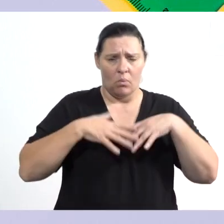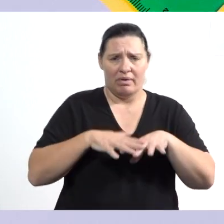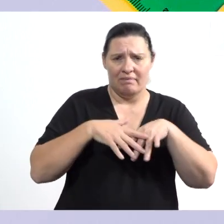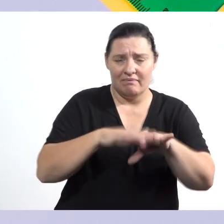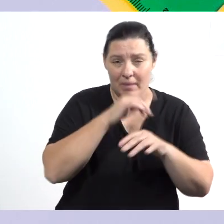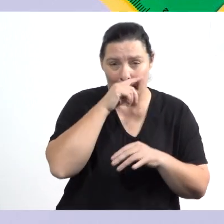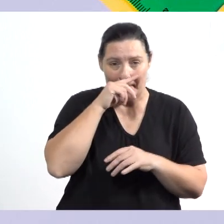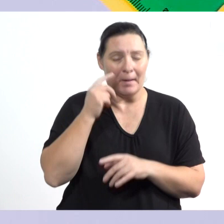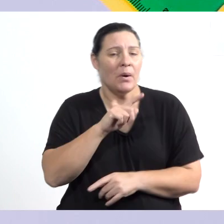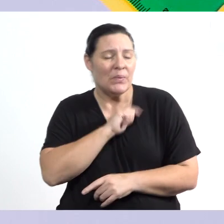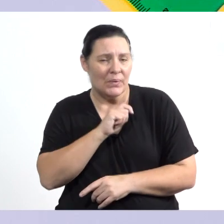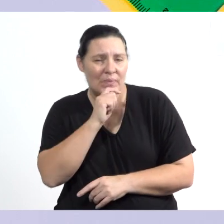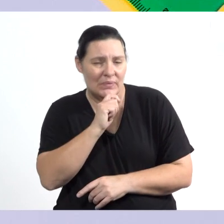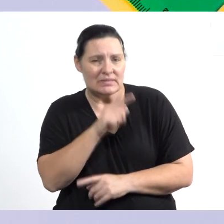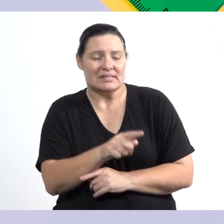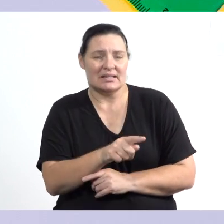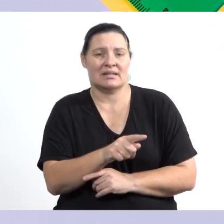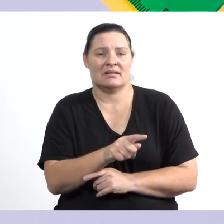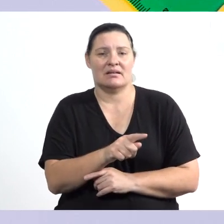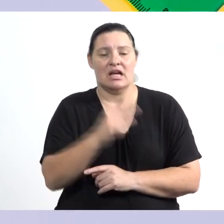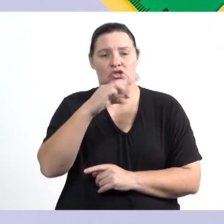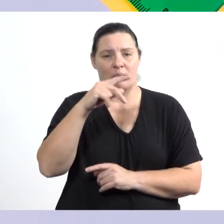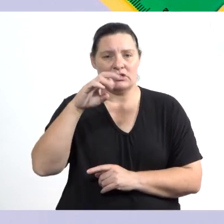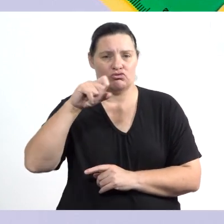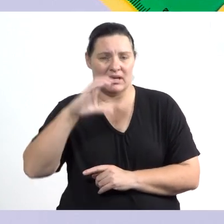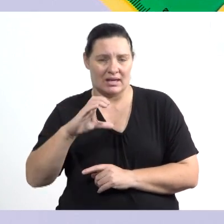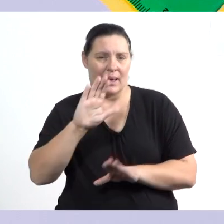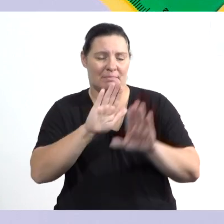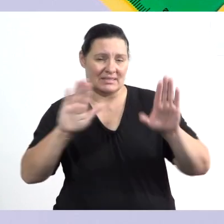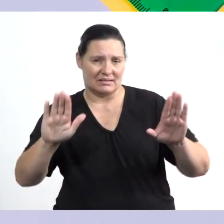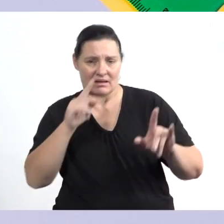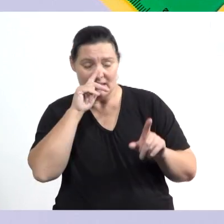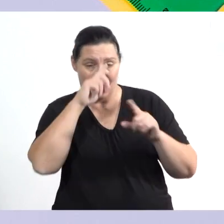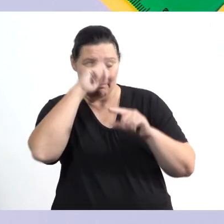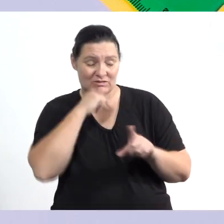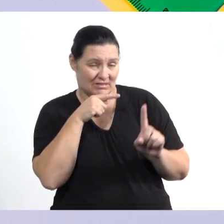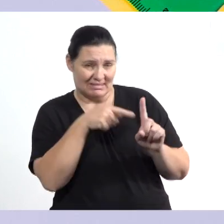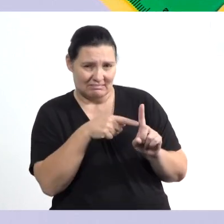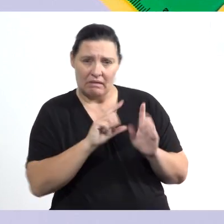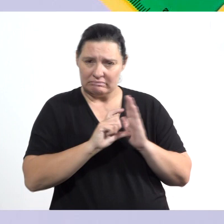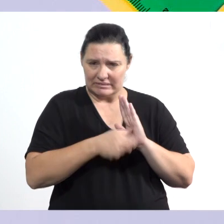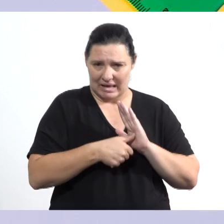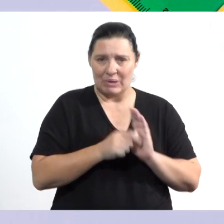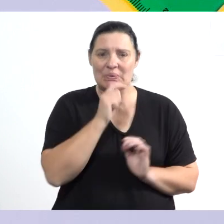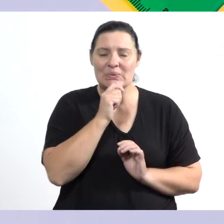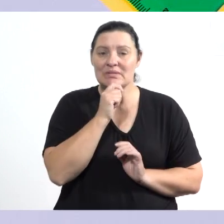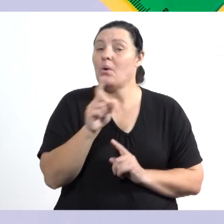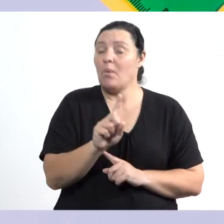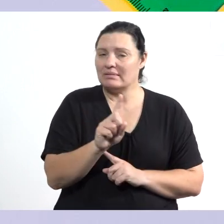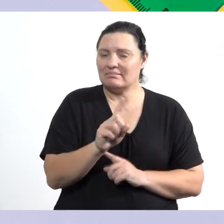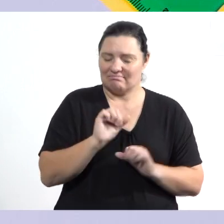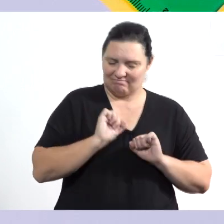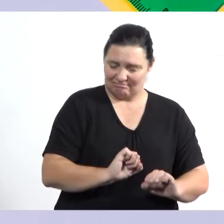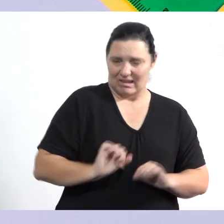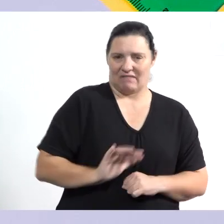and weaving use geometric patterns. And as you can see in those pictures below, those are the designs that are used, and we